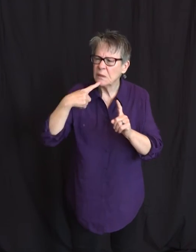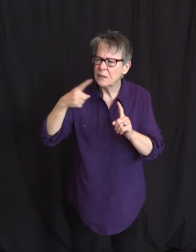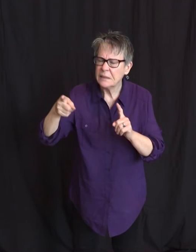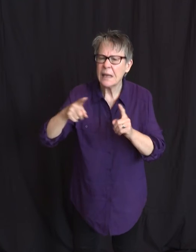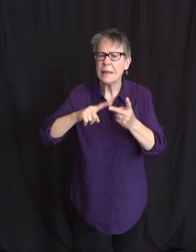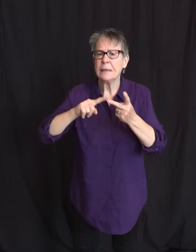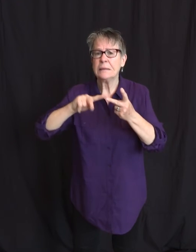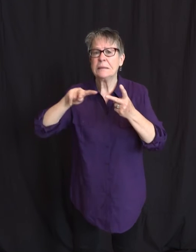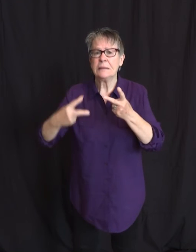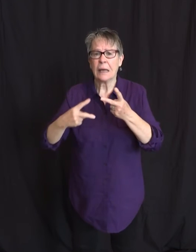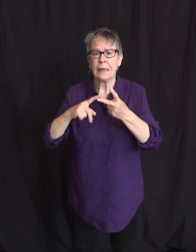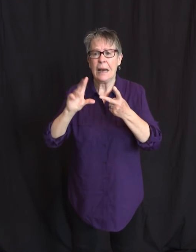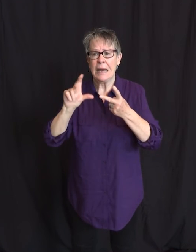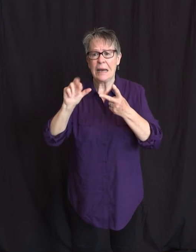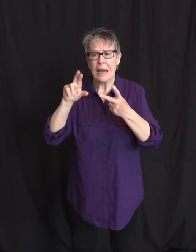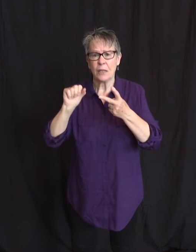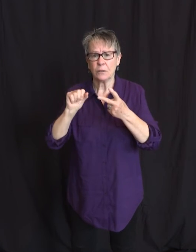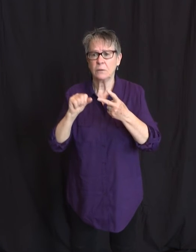handful.